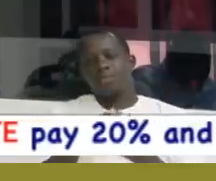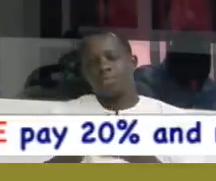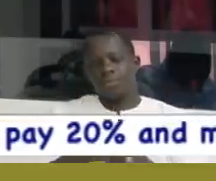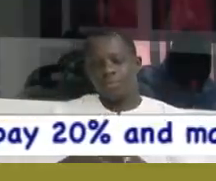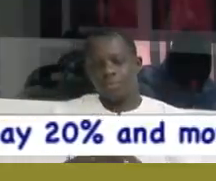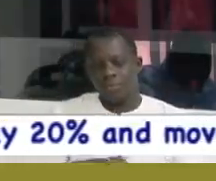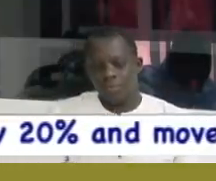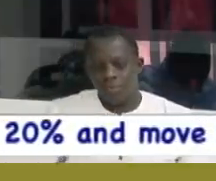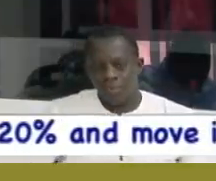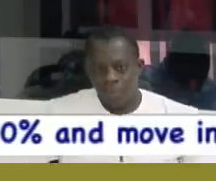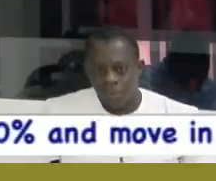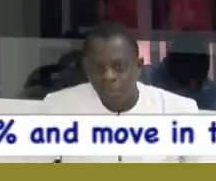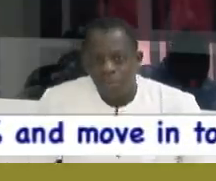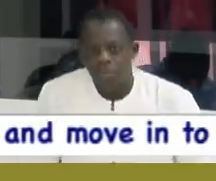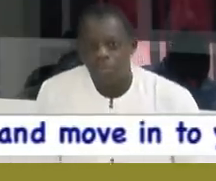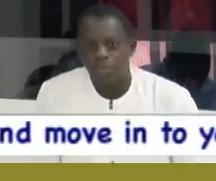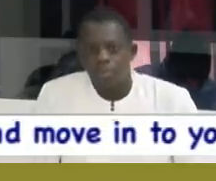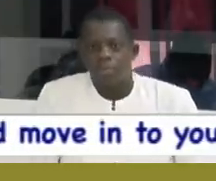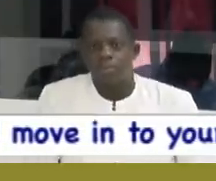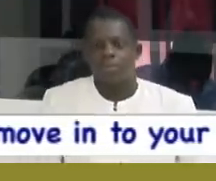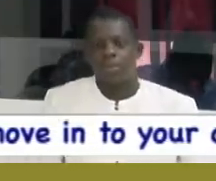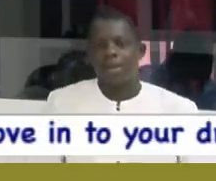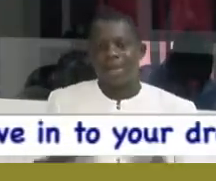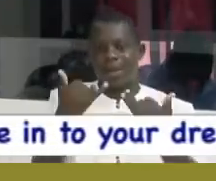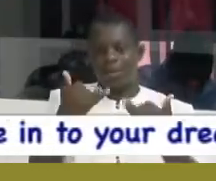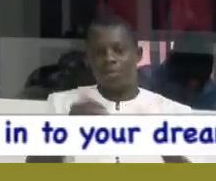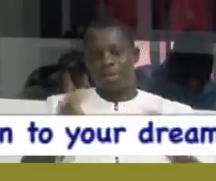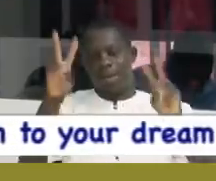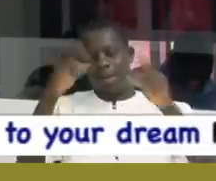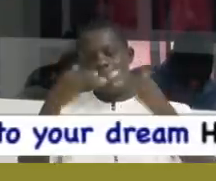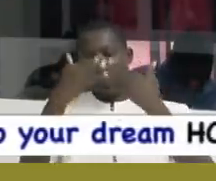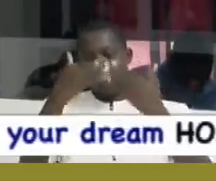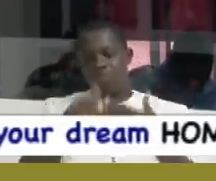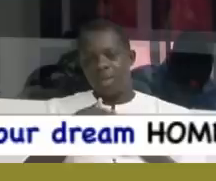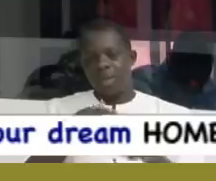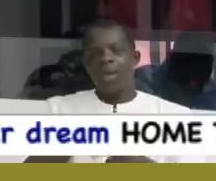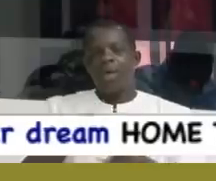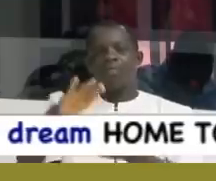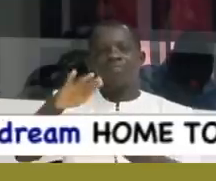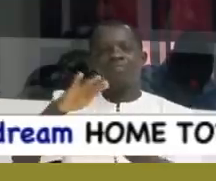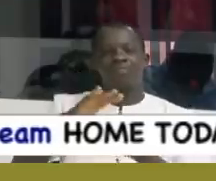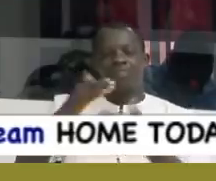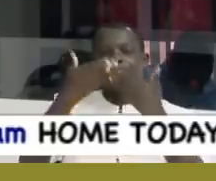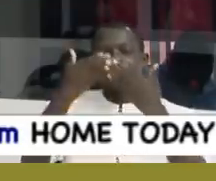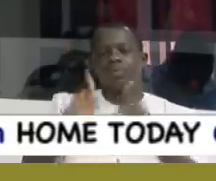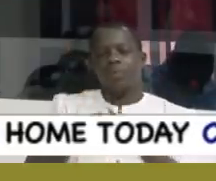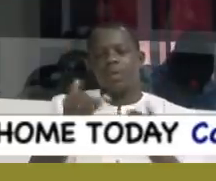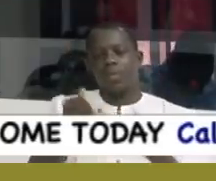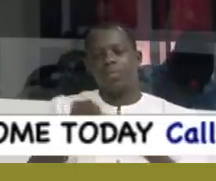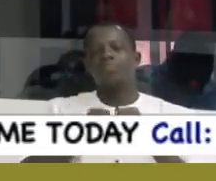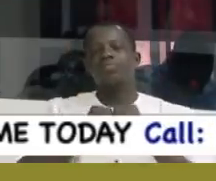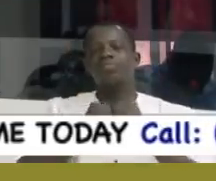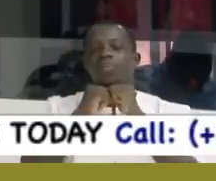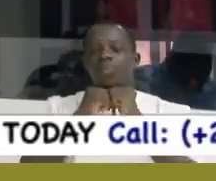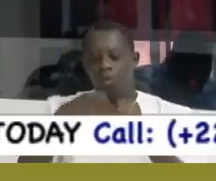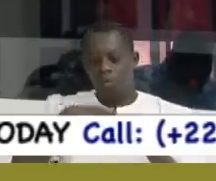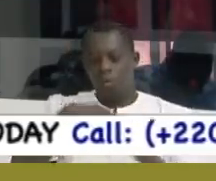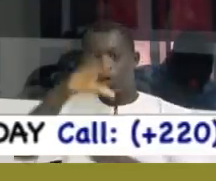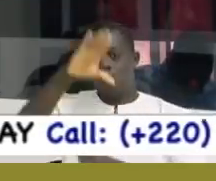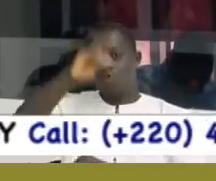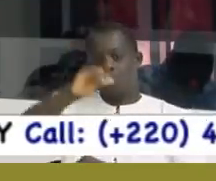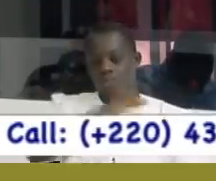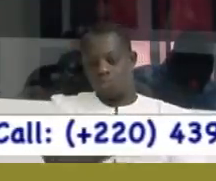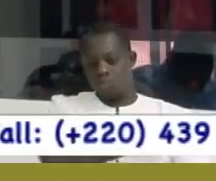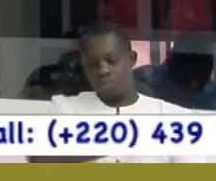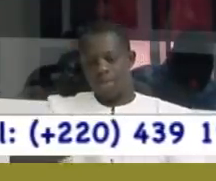No, proceed. So Jami had told me that he had got information that Sana was going to launch that night, this